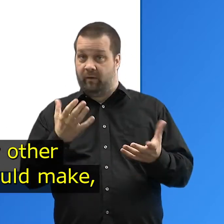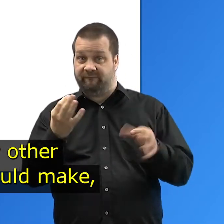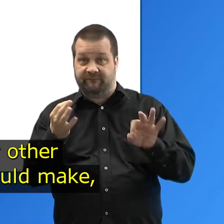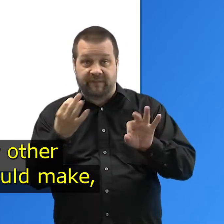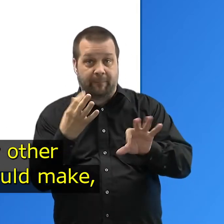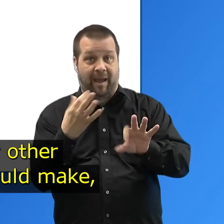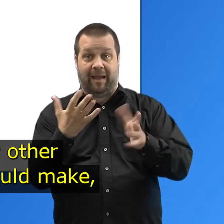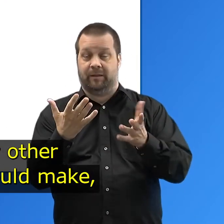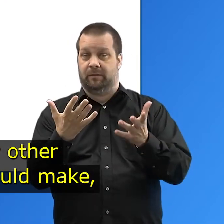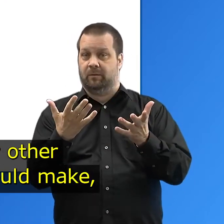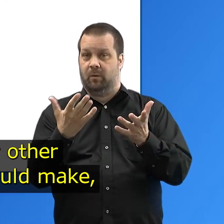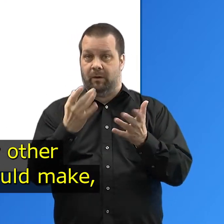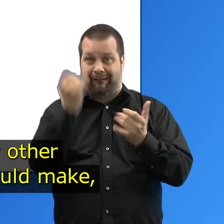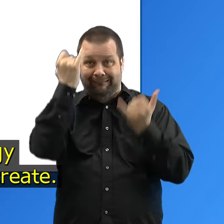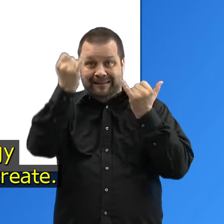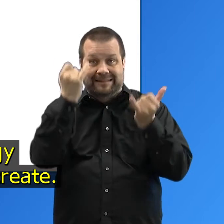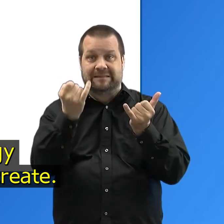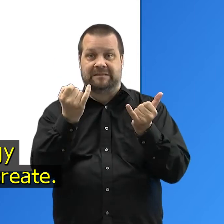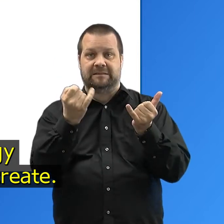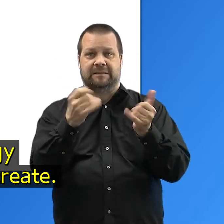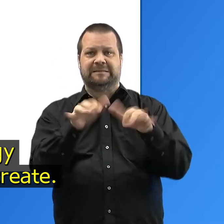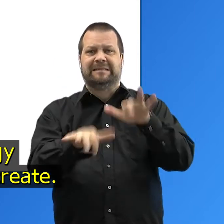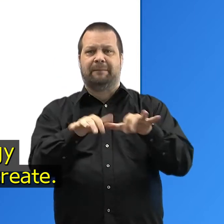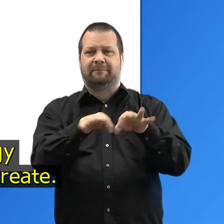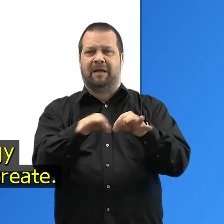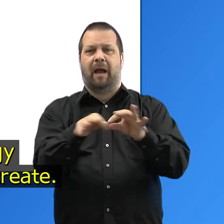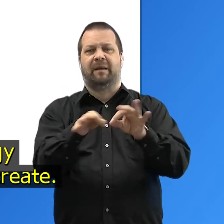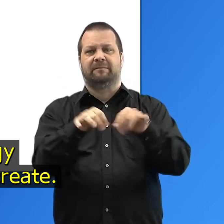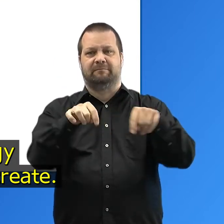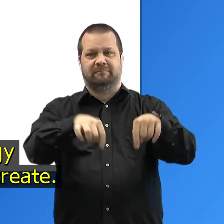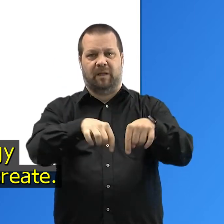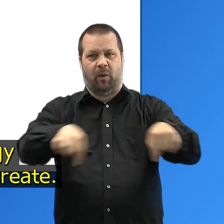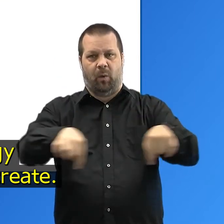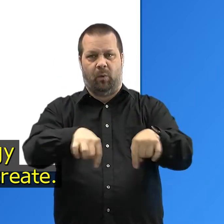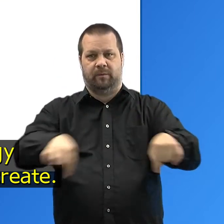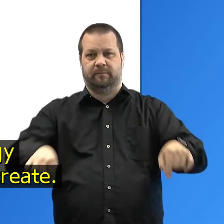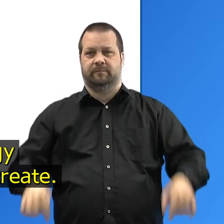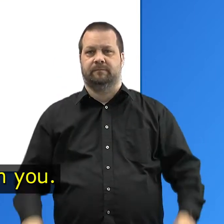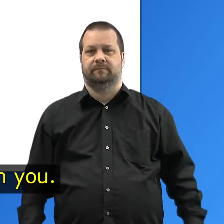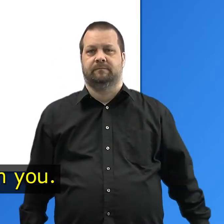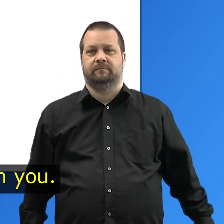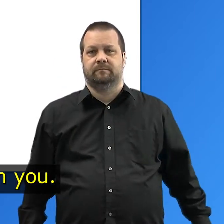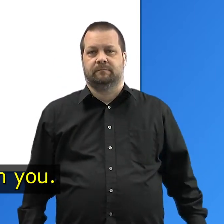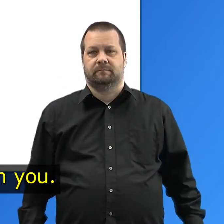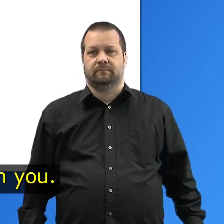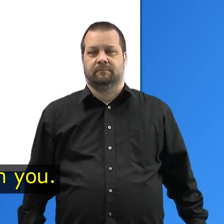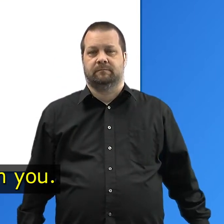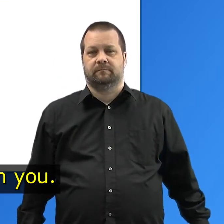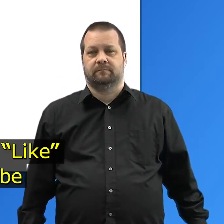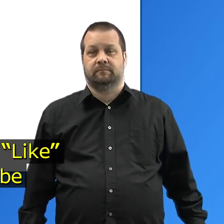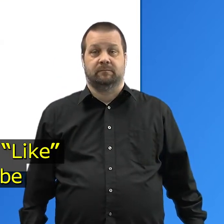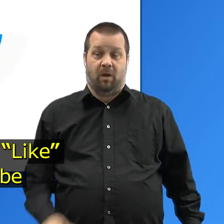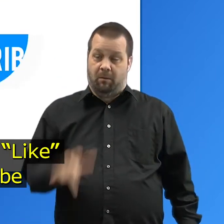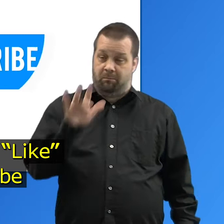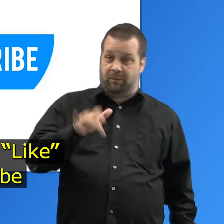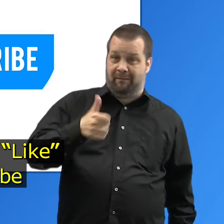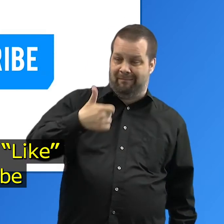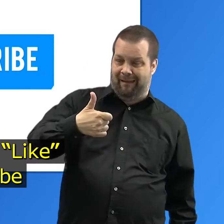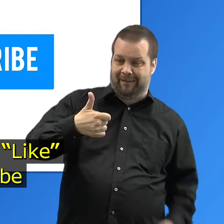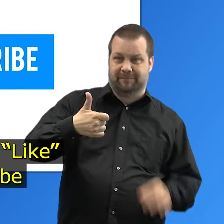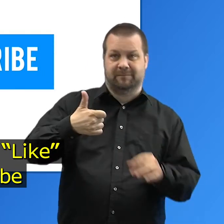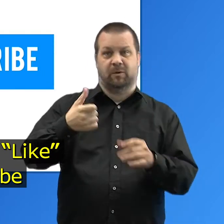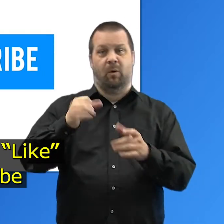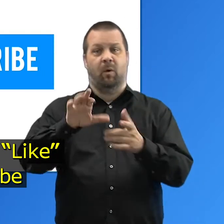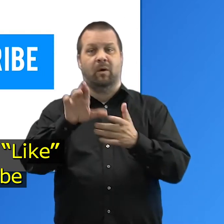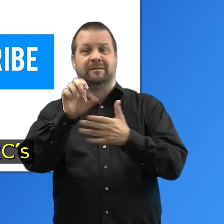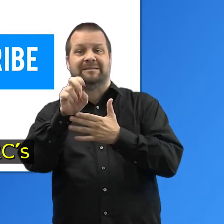Amazon Echo apps we should make or other technology access videos we can create. We'd love to hear from you, and be sure to hit the like